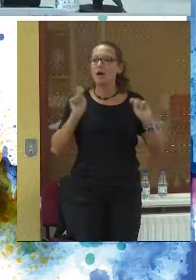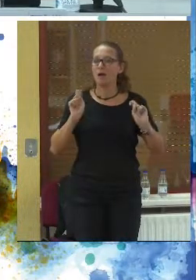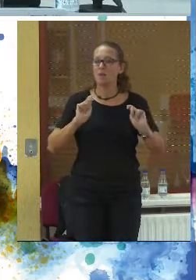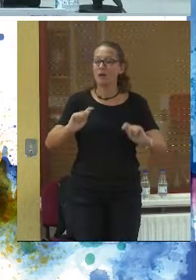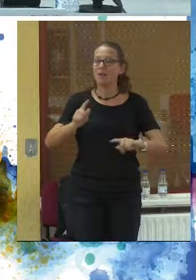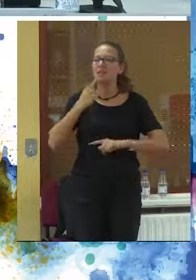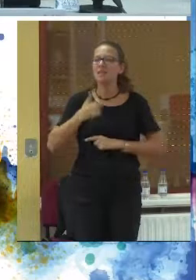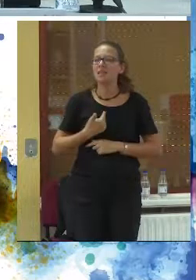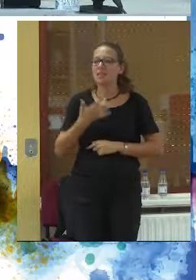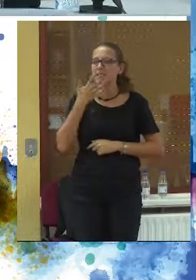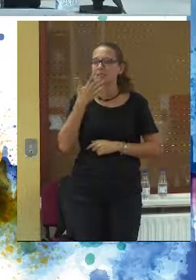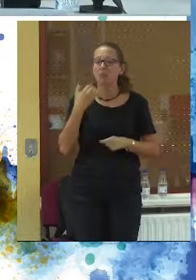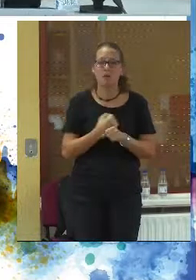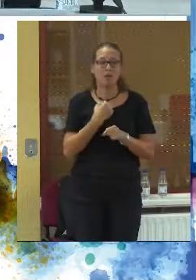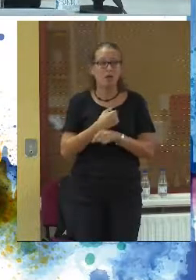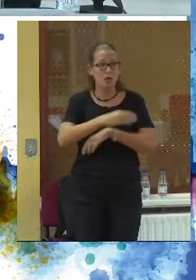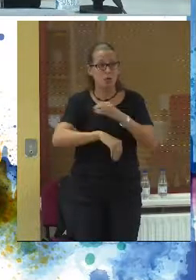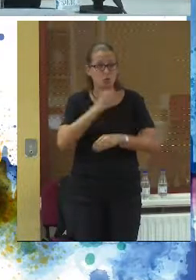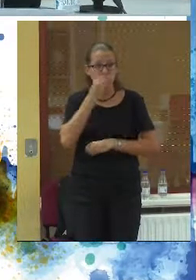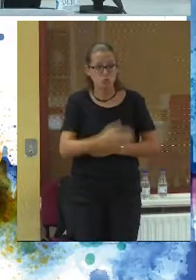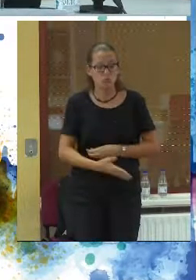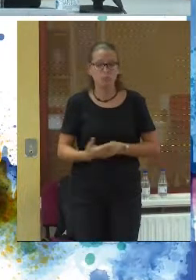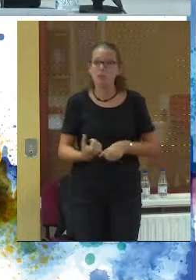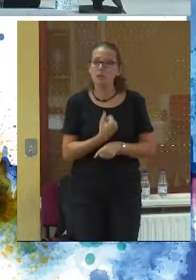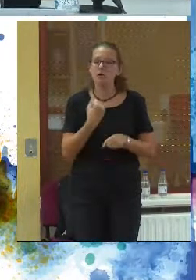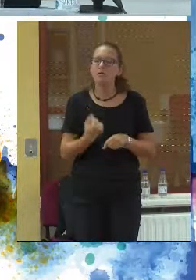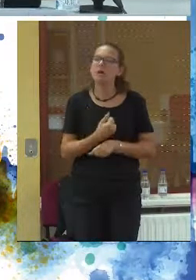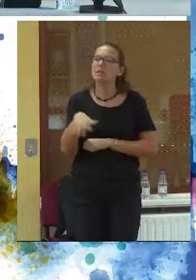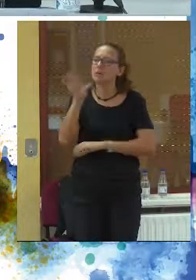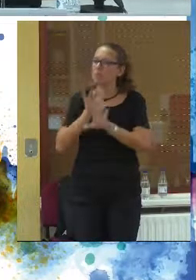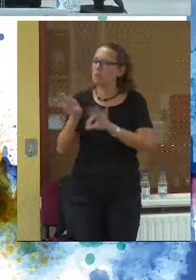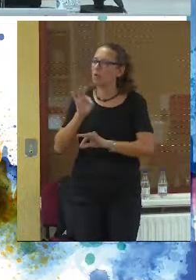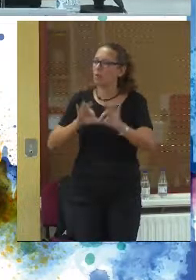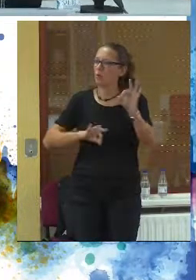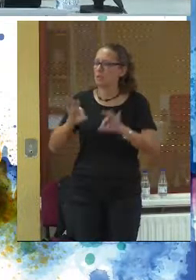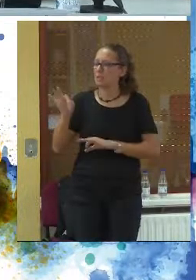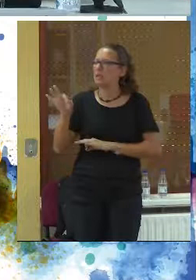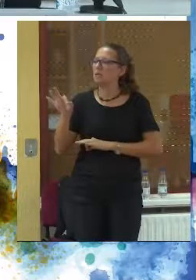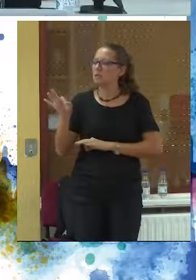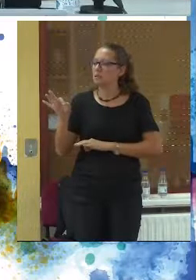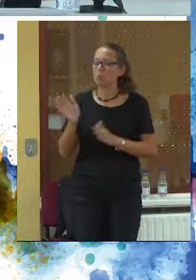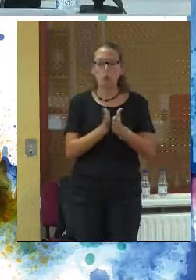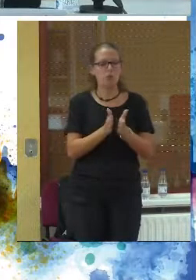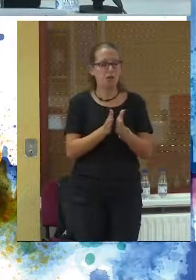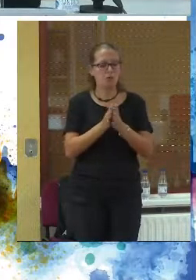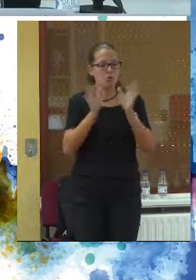Different alarms that let you know that the employee is performing an adequate